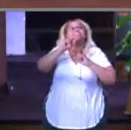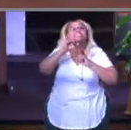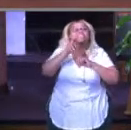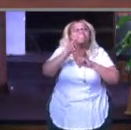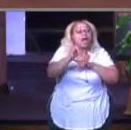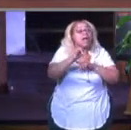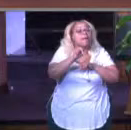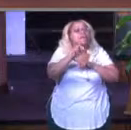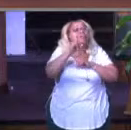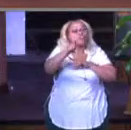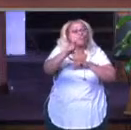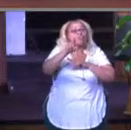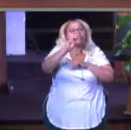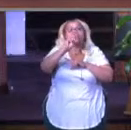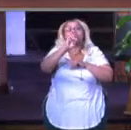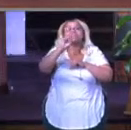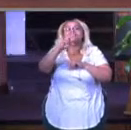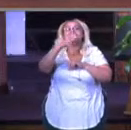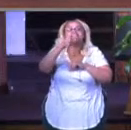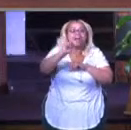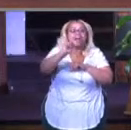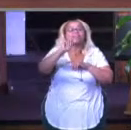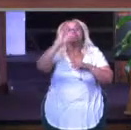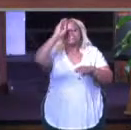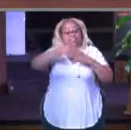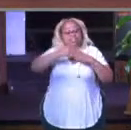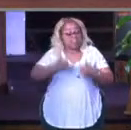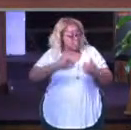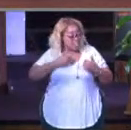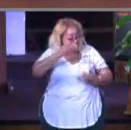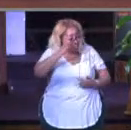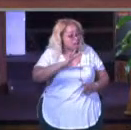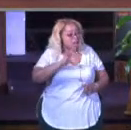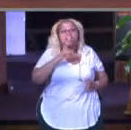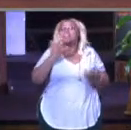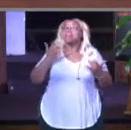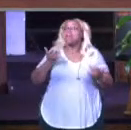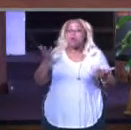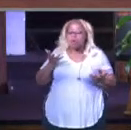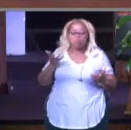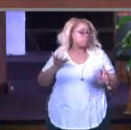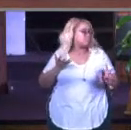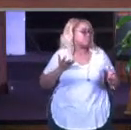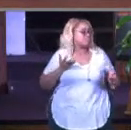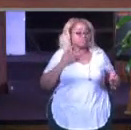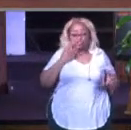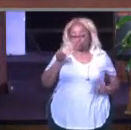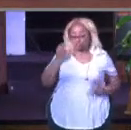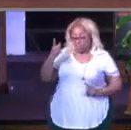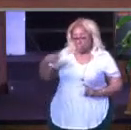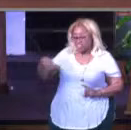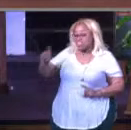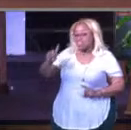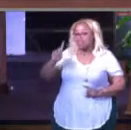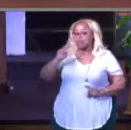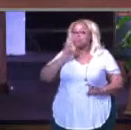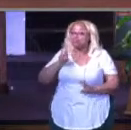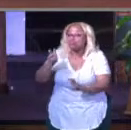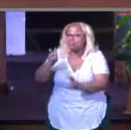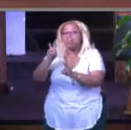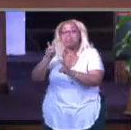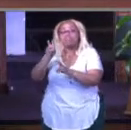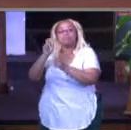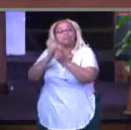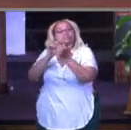Simon. "You are the Messiah, the Son of the living God." Now here's the shame. The 12 have been traveling